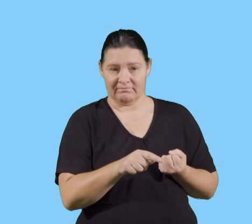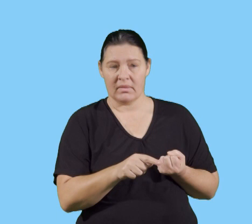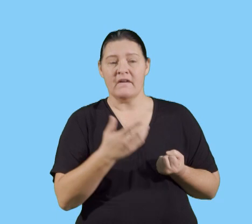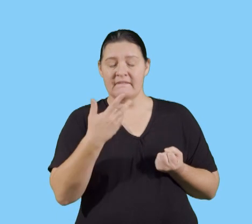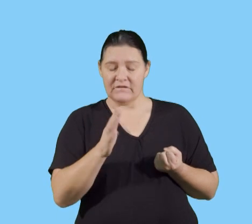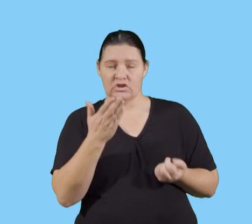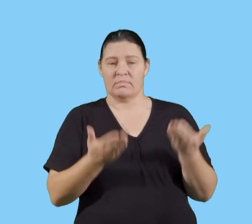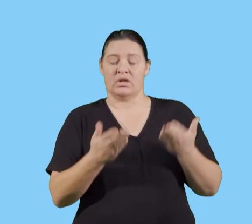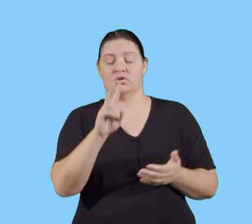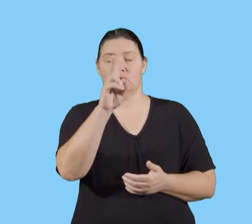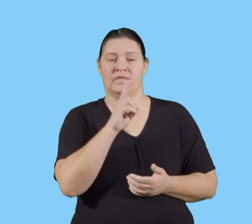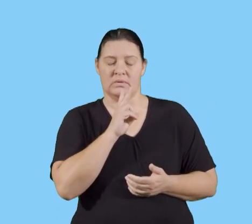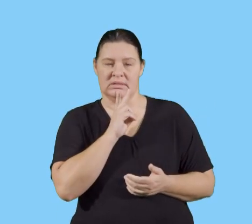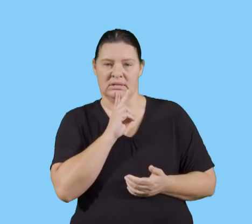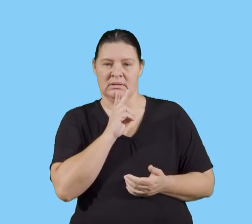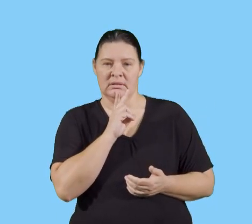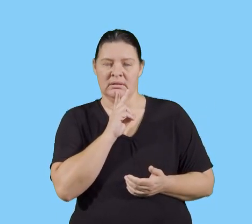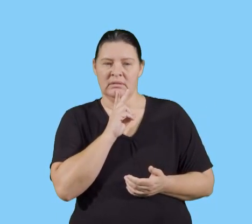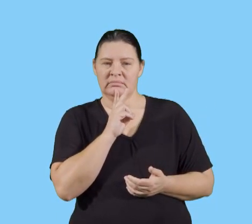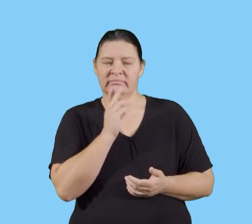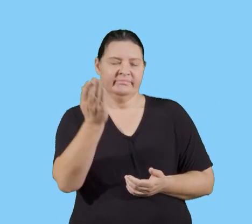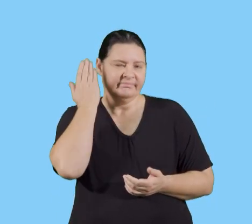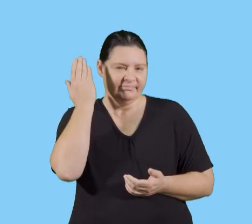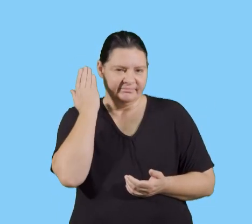already had a balance of 2,000, the drawings that were